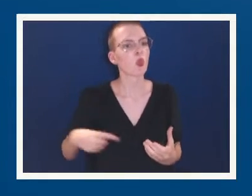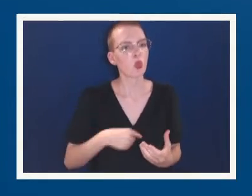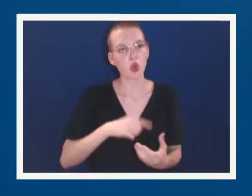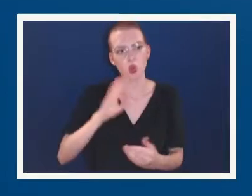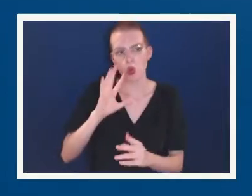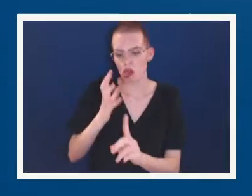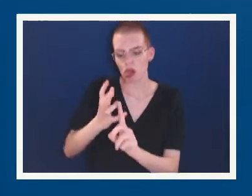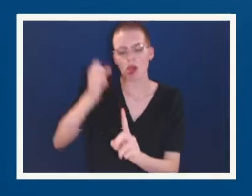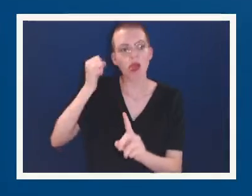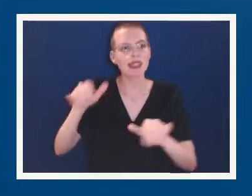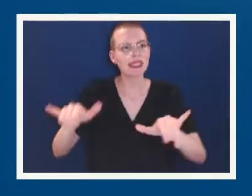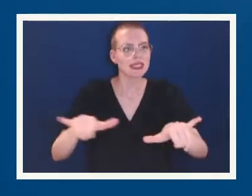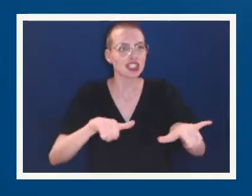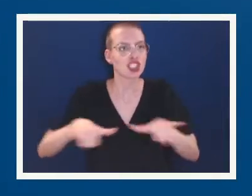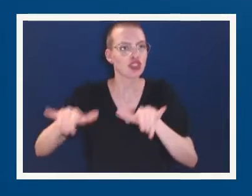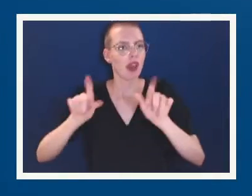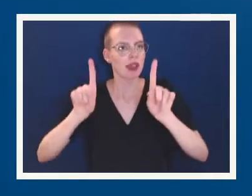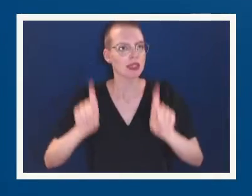testing.